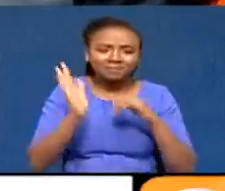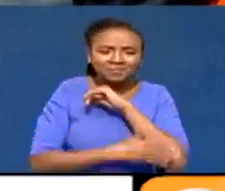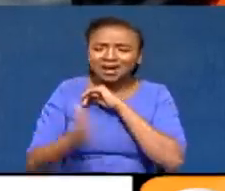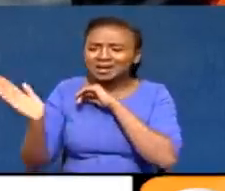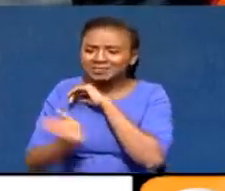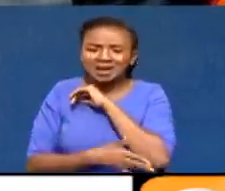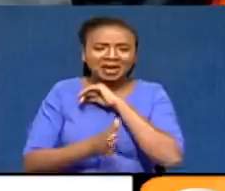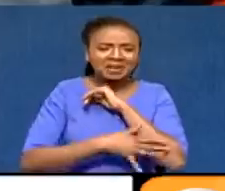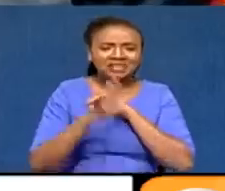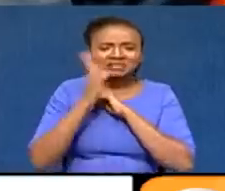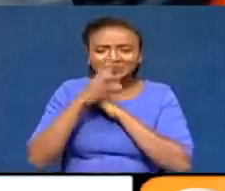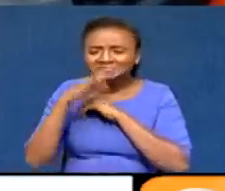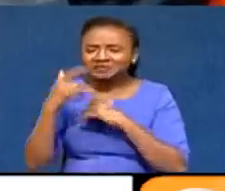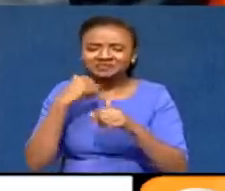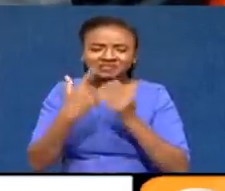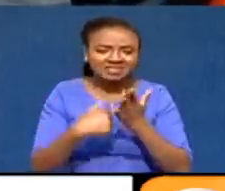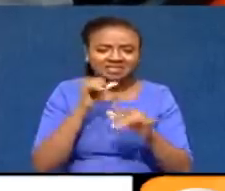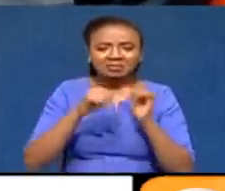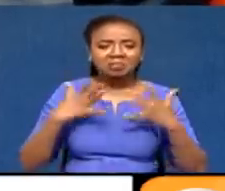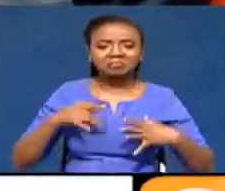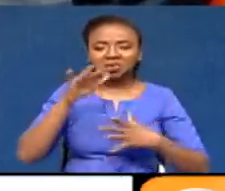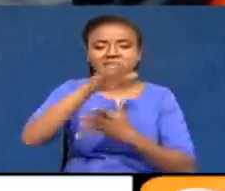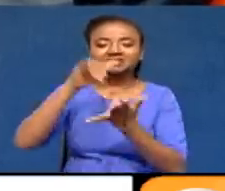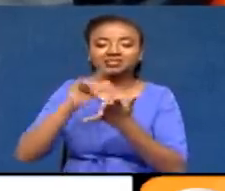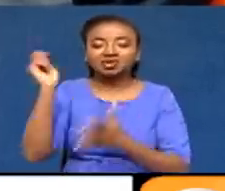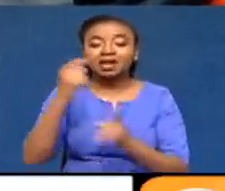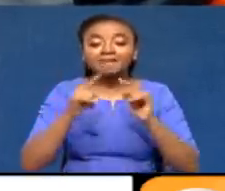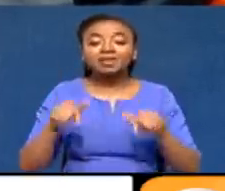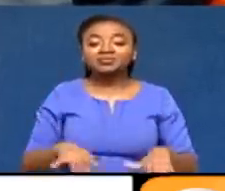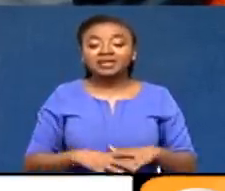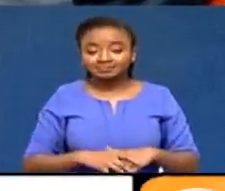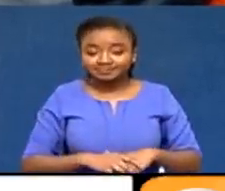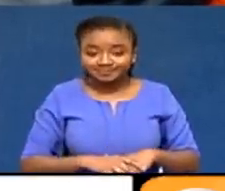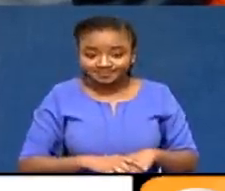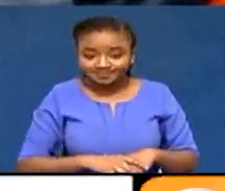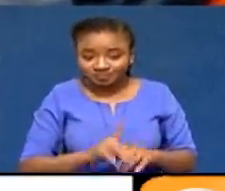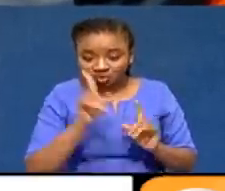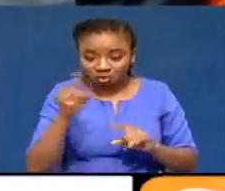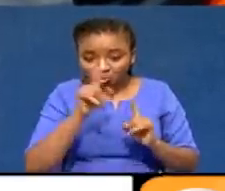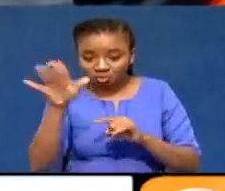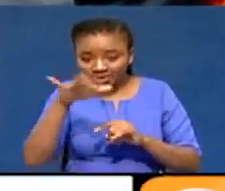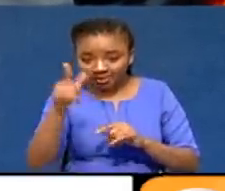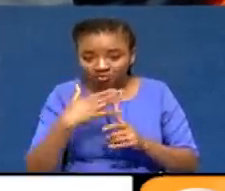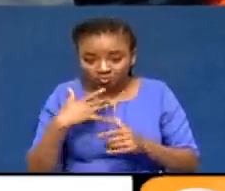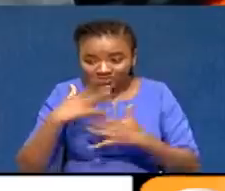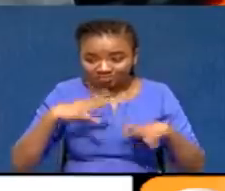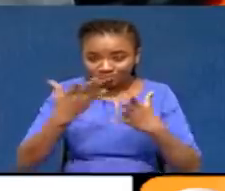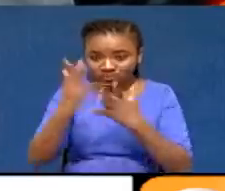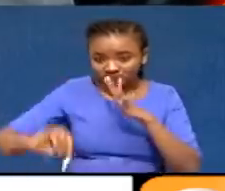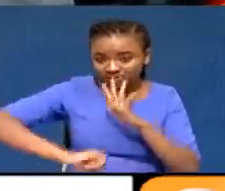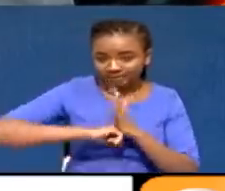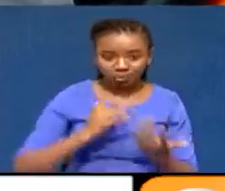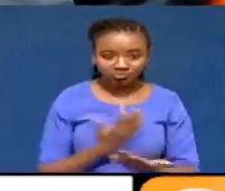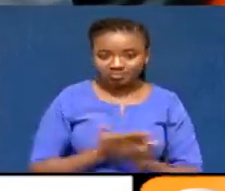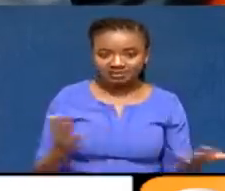the people of Central Kenya. But today he's there almost all the time looking for votes from Central Kenya. So this idea of saying